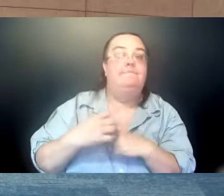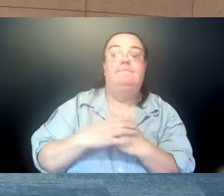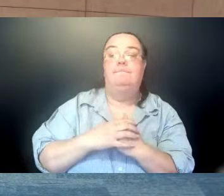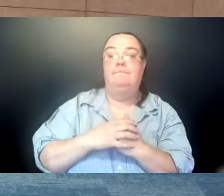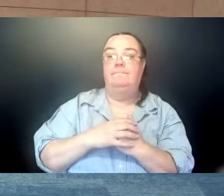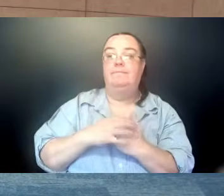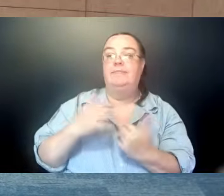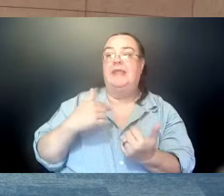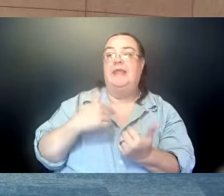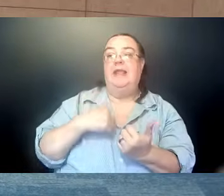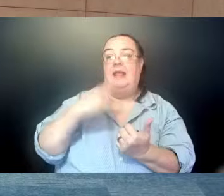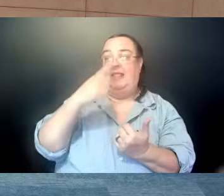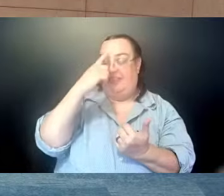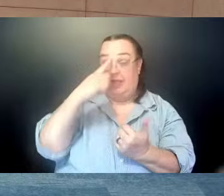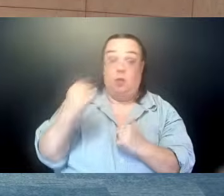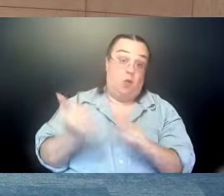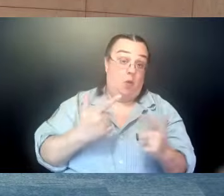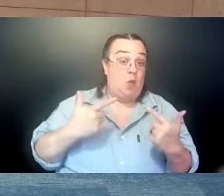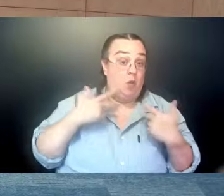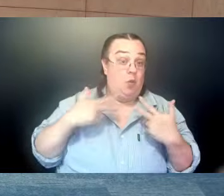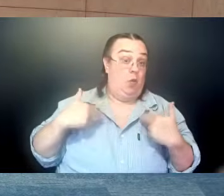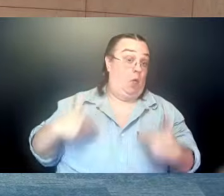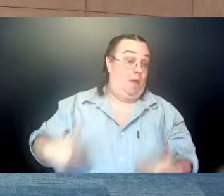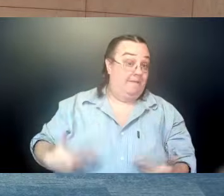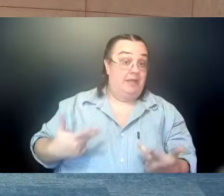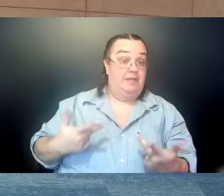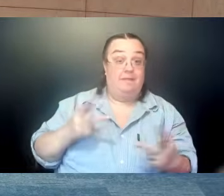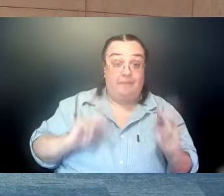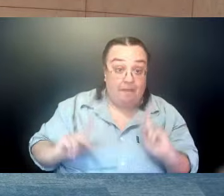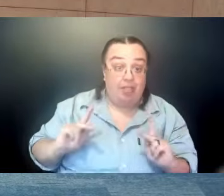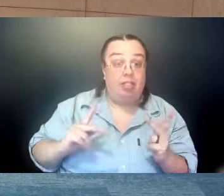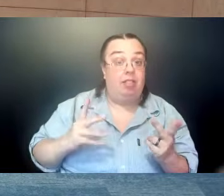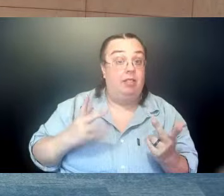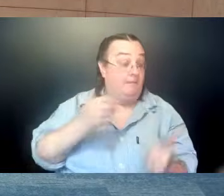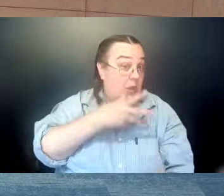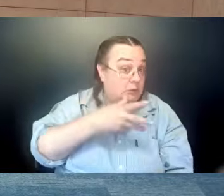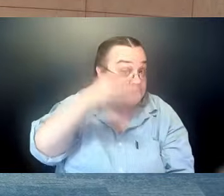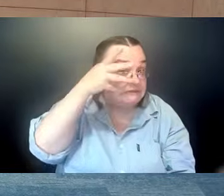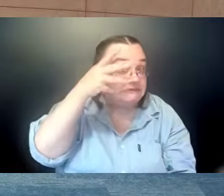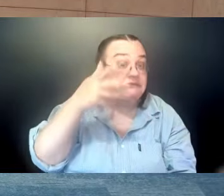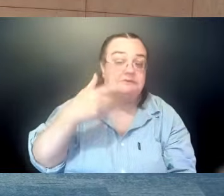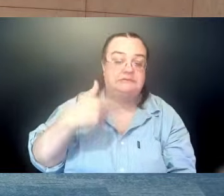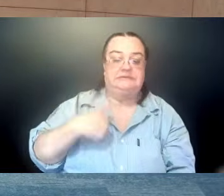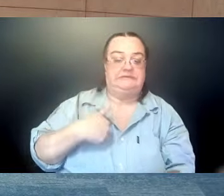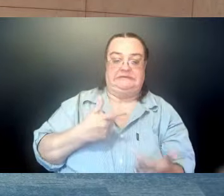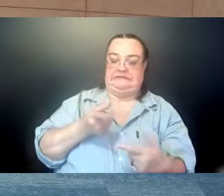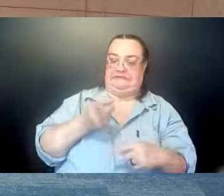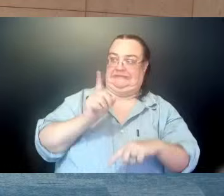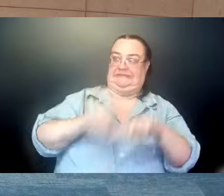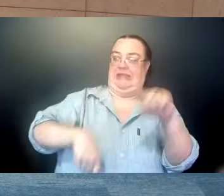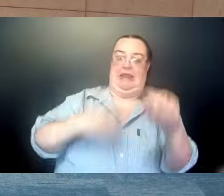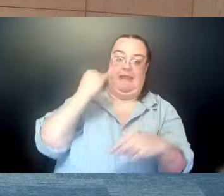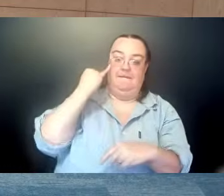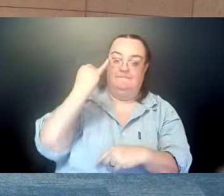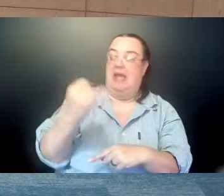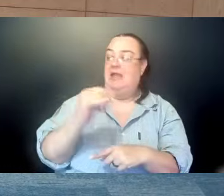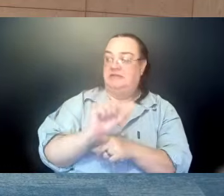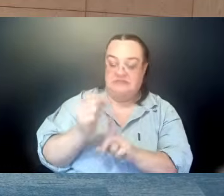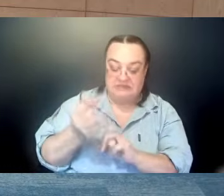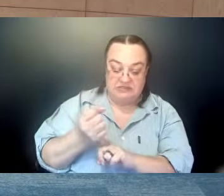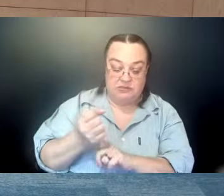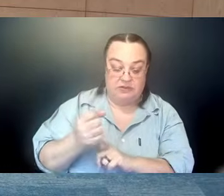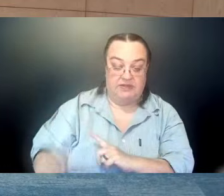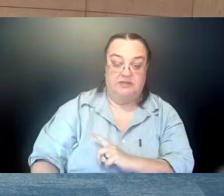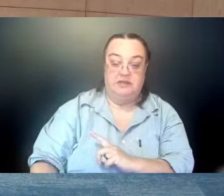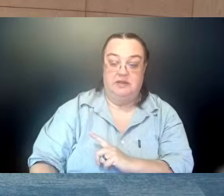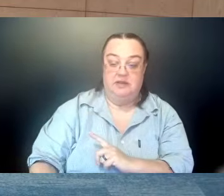I think we are all humans and people and parents, and I cannot imagine a situation where sitting